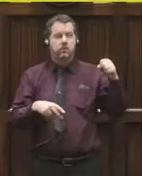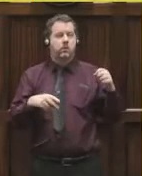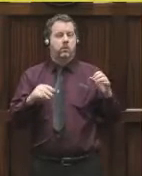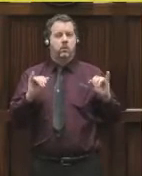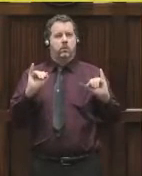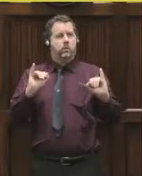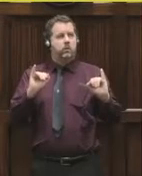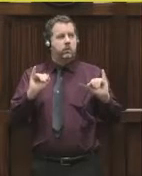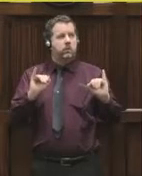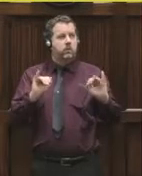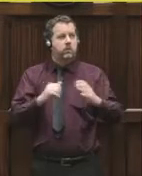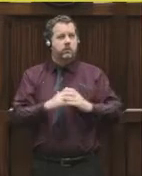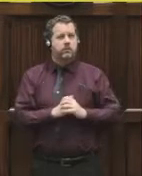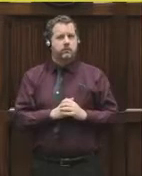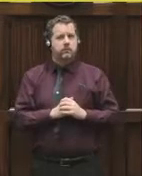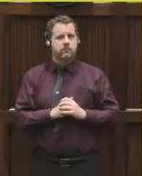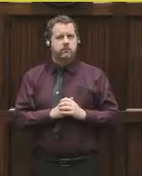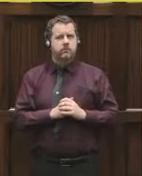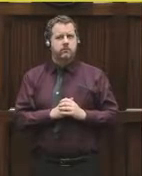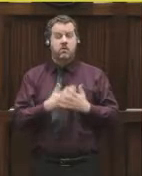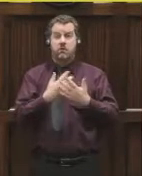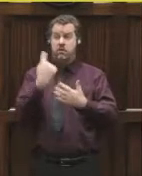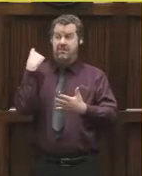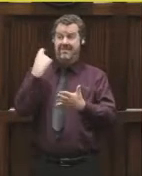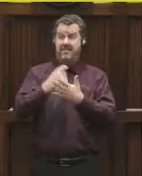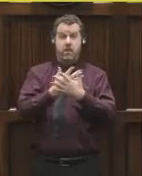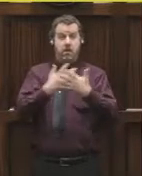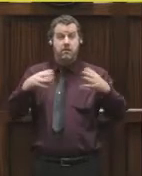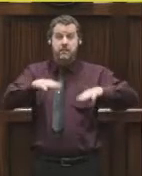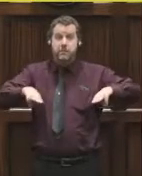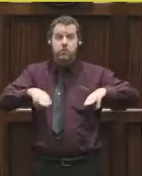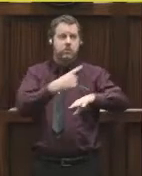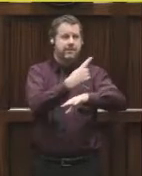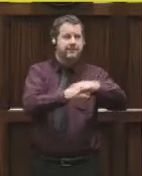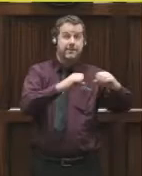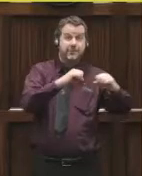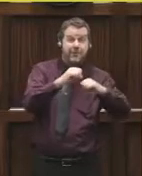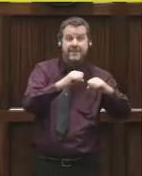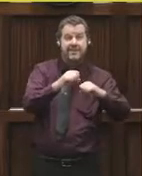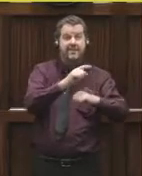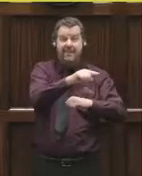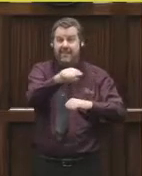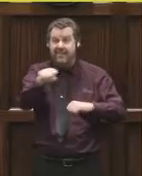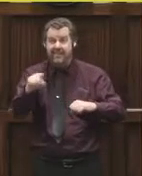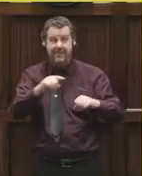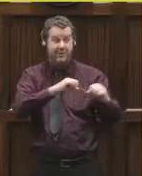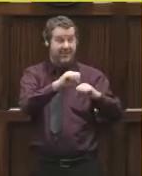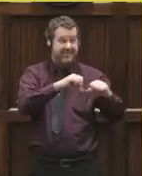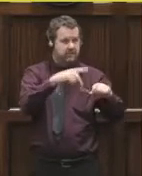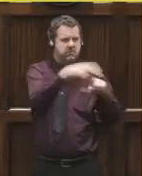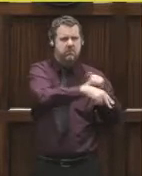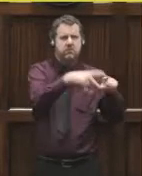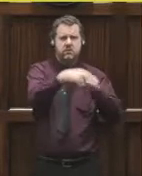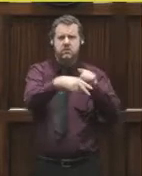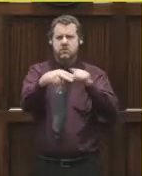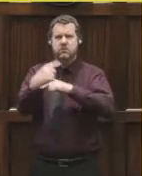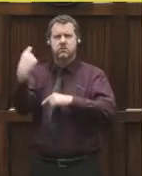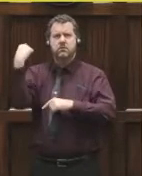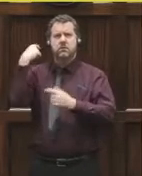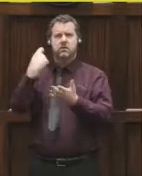many people with disabilities and services for those with disabilities.